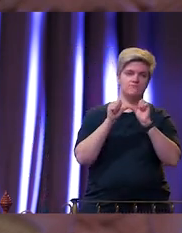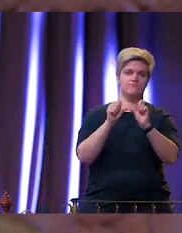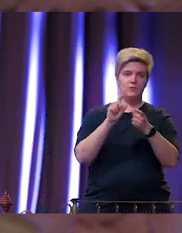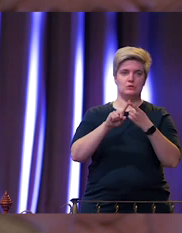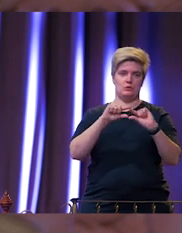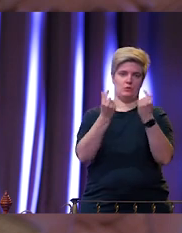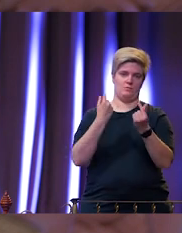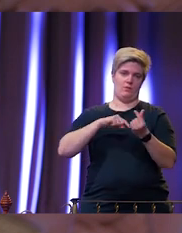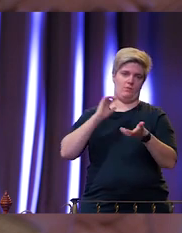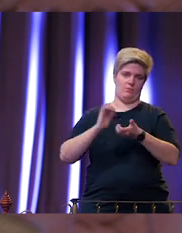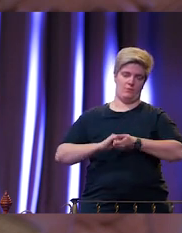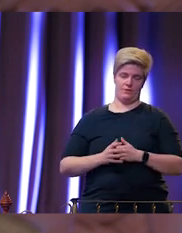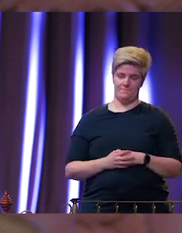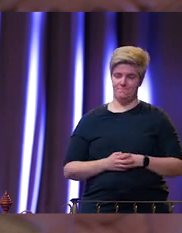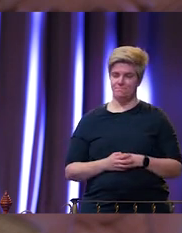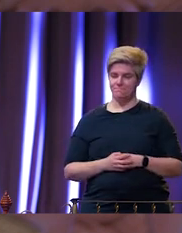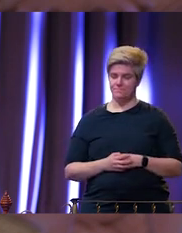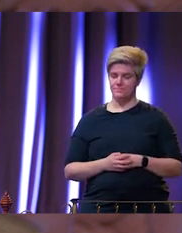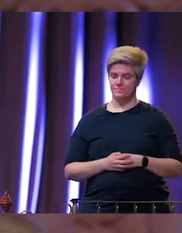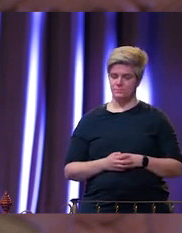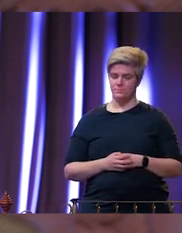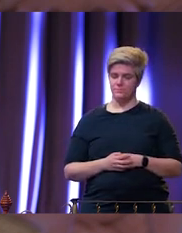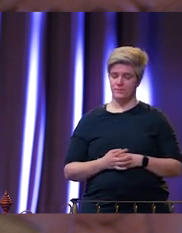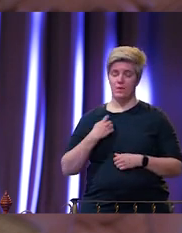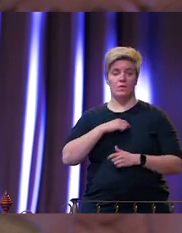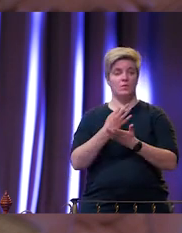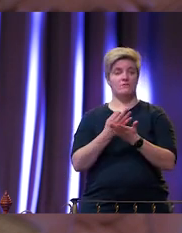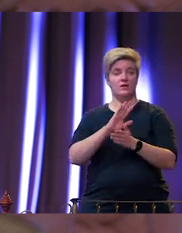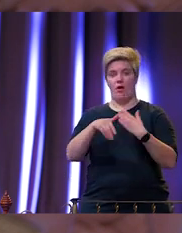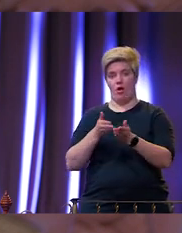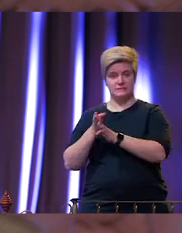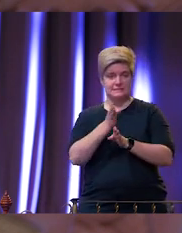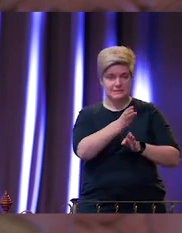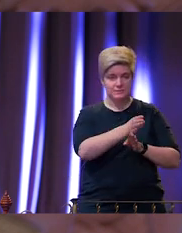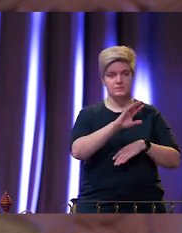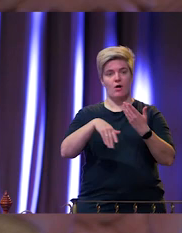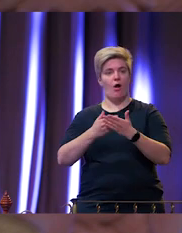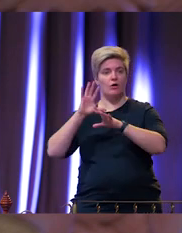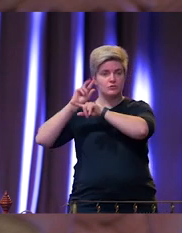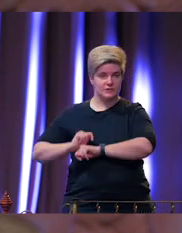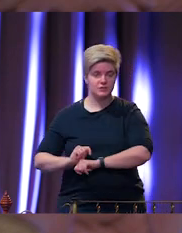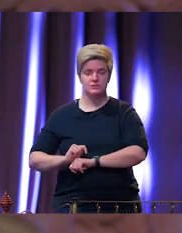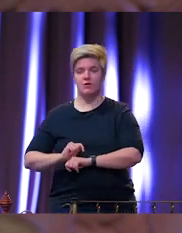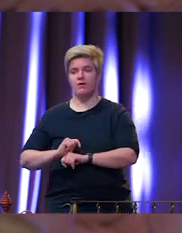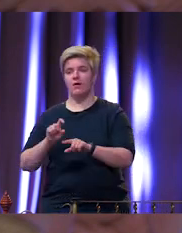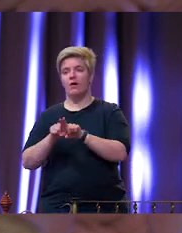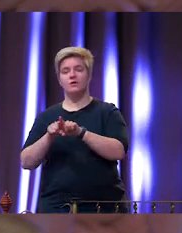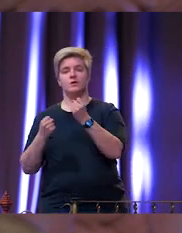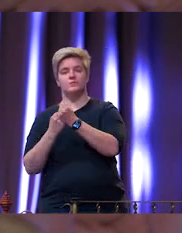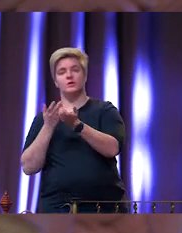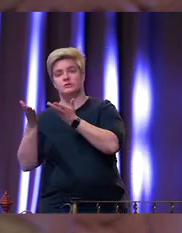with. We fund all disciplines and traditions. We also support art service